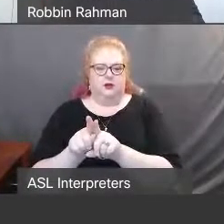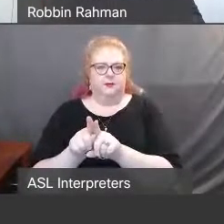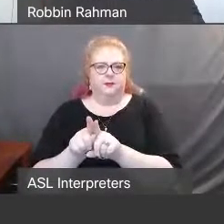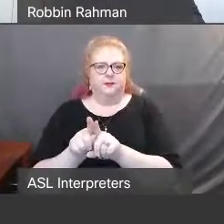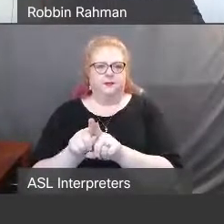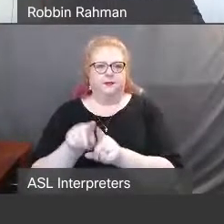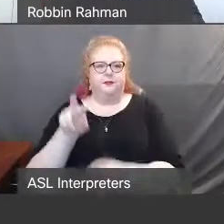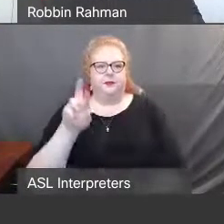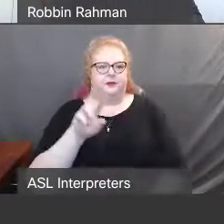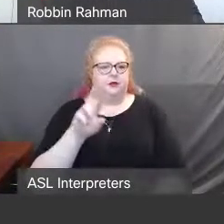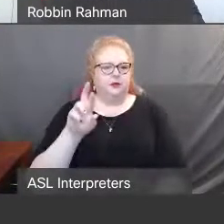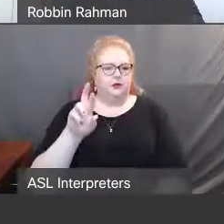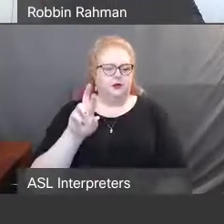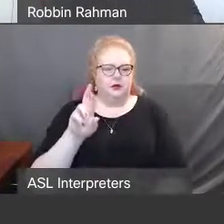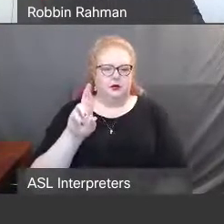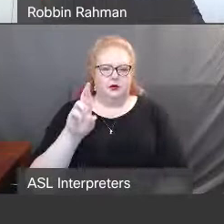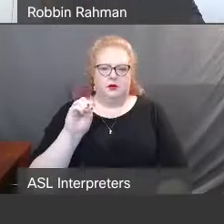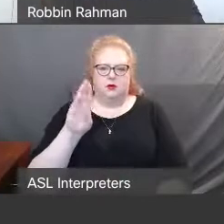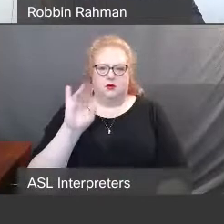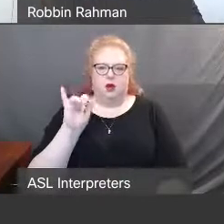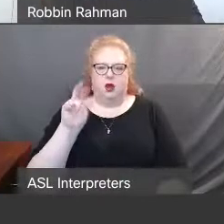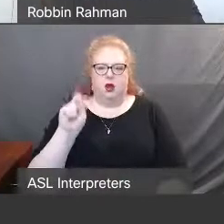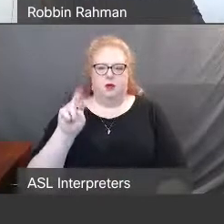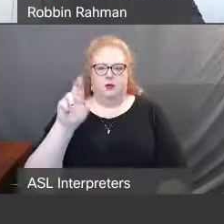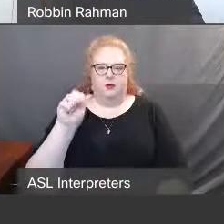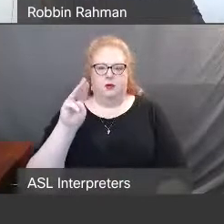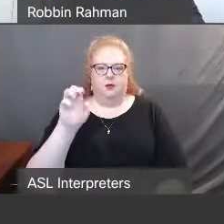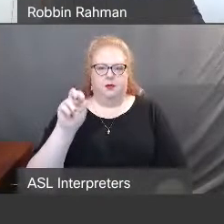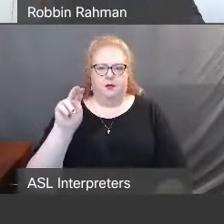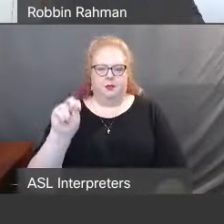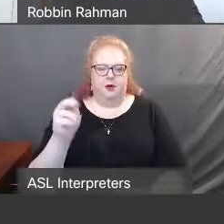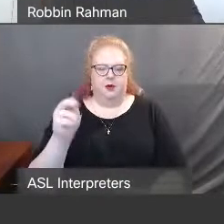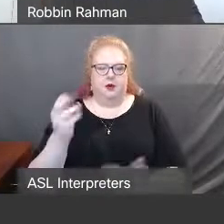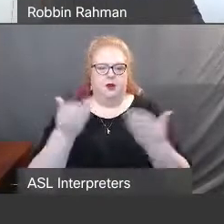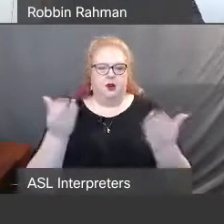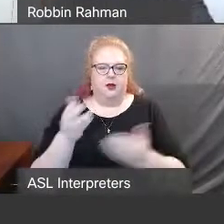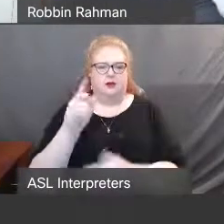Robin Ramon, Present. Diana Thomas,